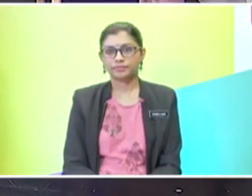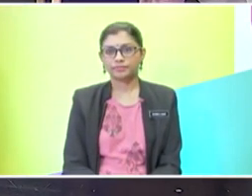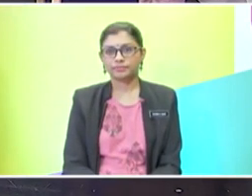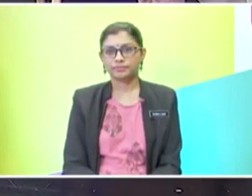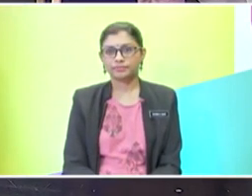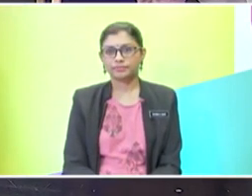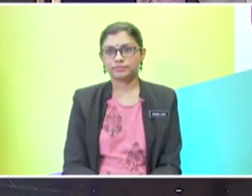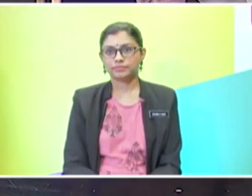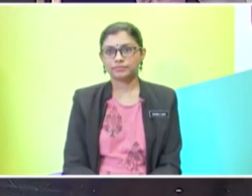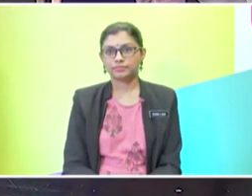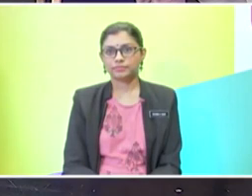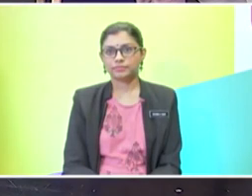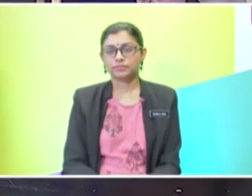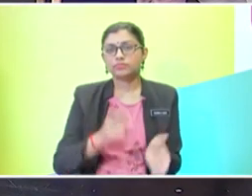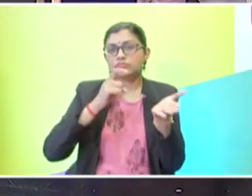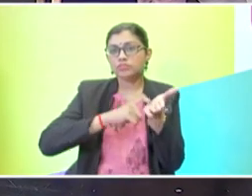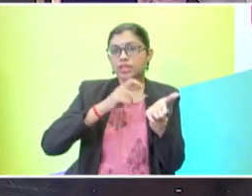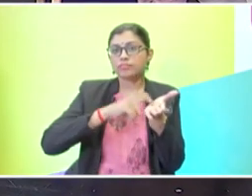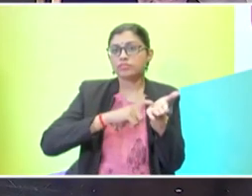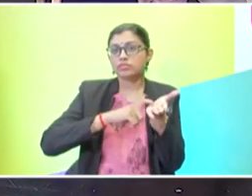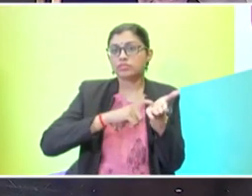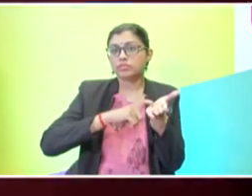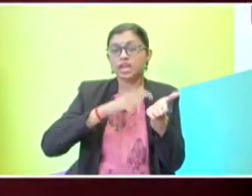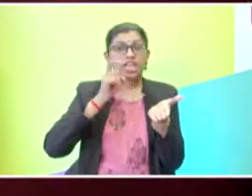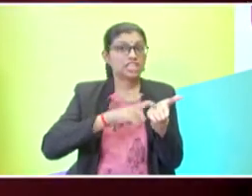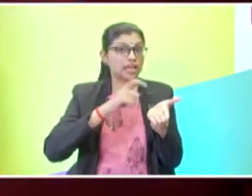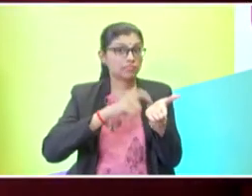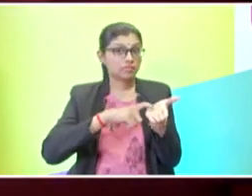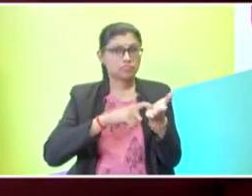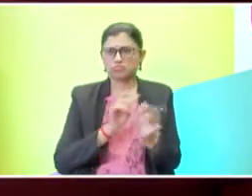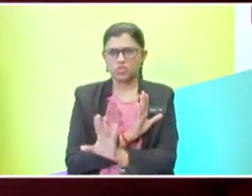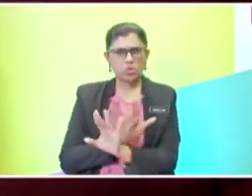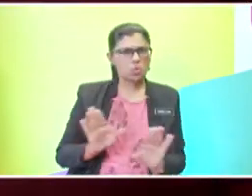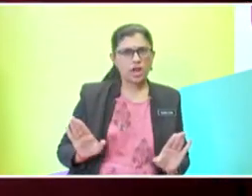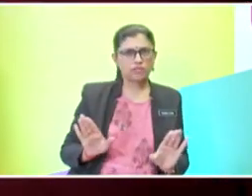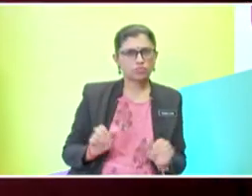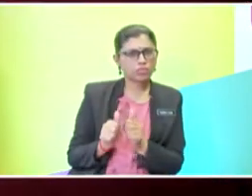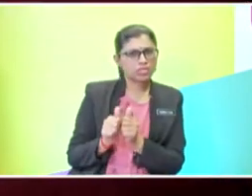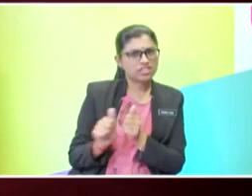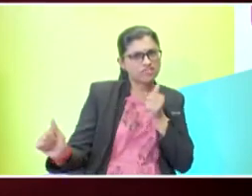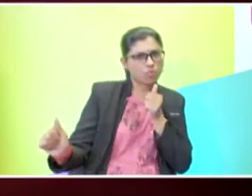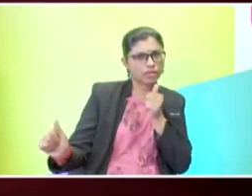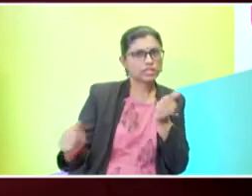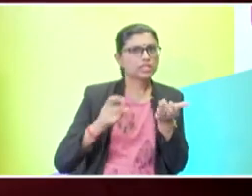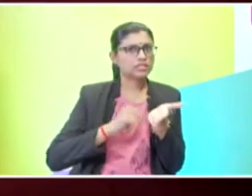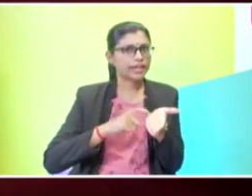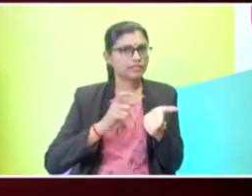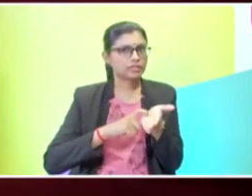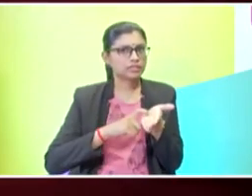have, going. Debts. Oh, this is something that we don't want, but because it's something that we don't own yet, that would mean it